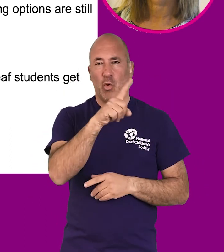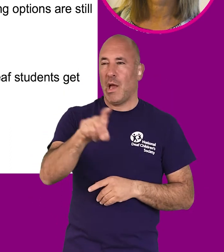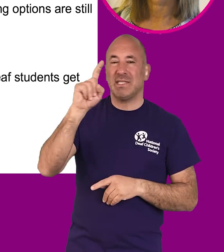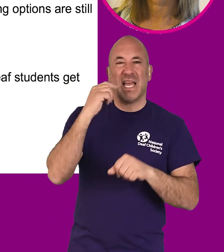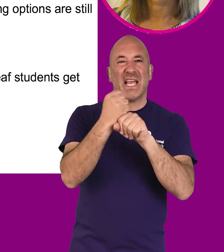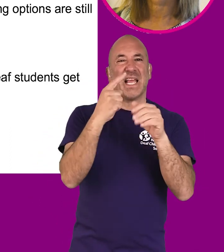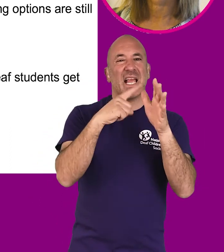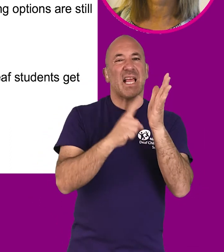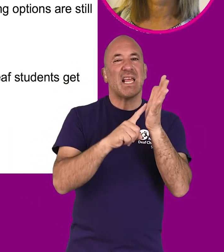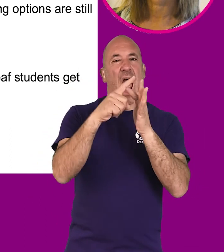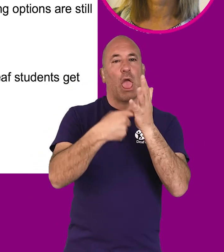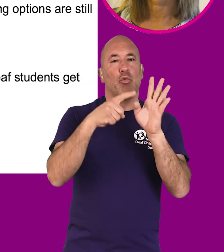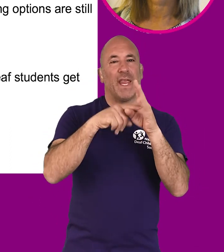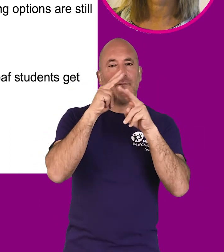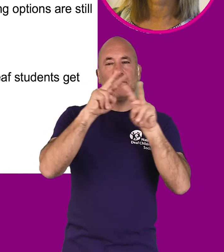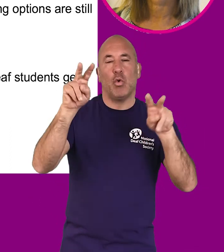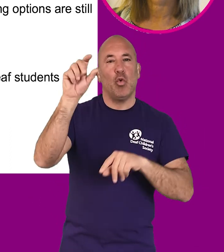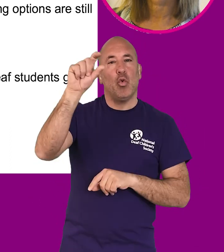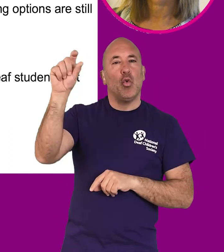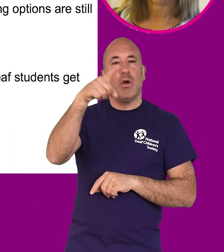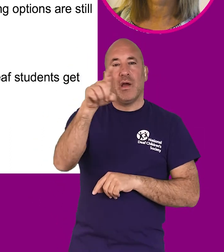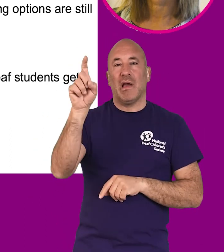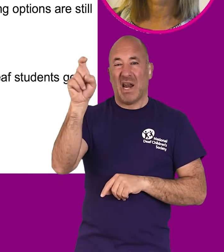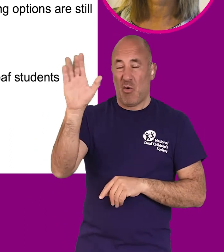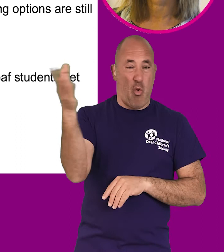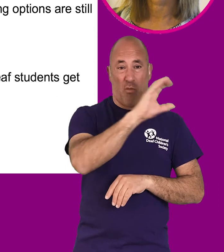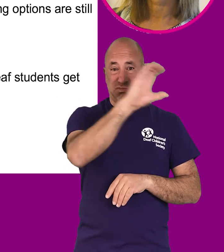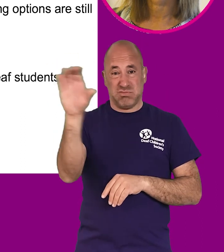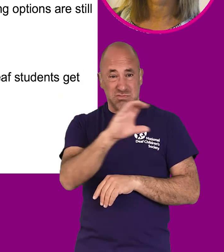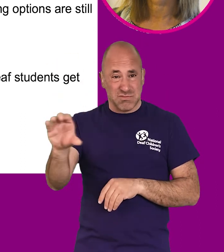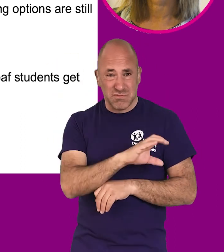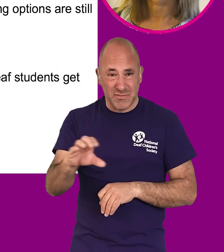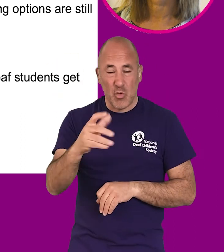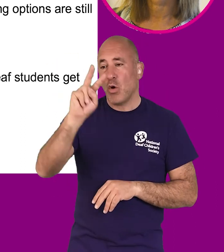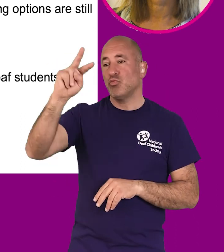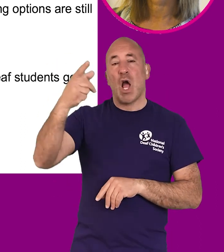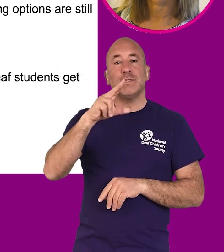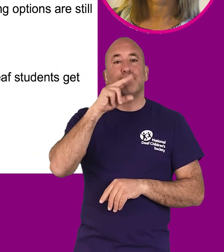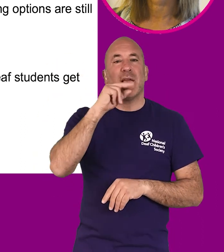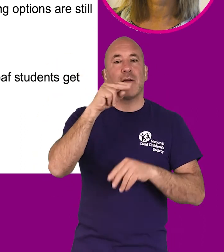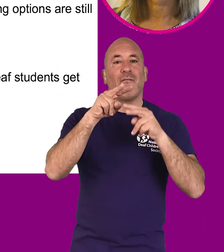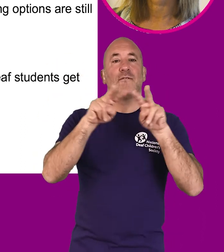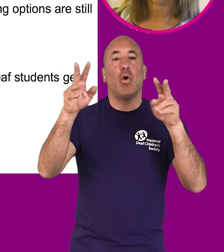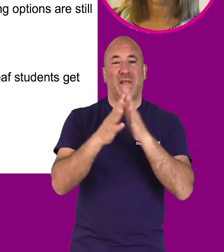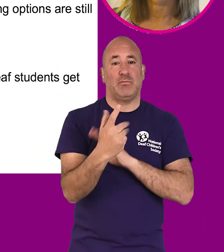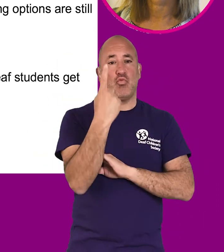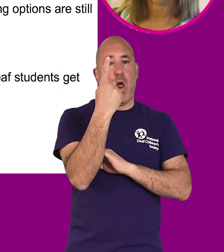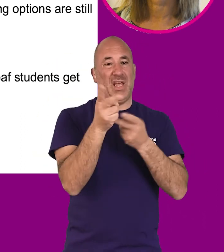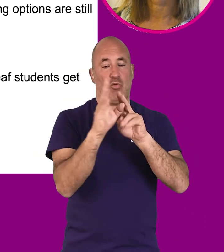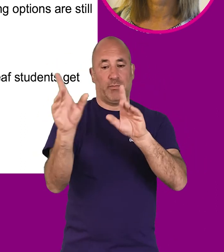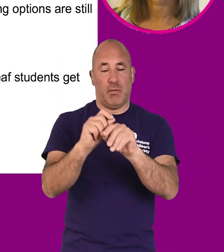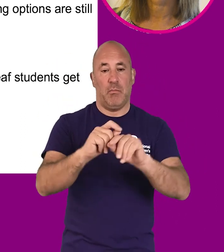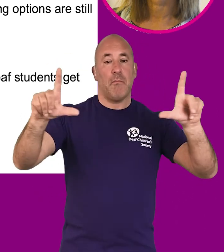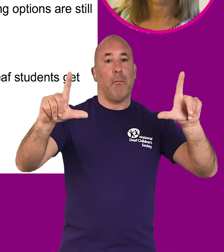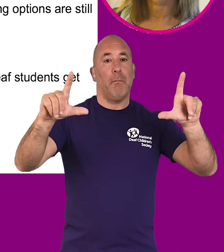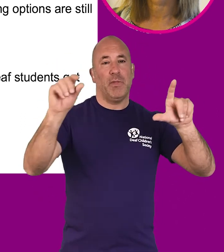If you use gallery view as well, you can see everyone there at the same time, or you can set it up to have speaker